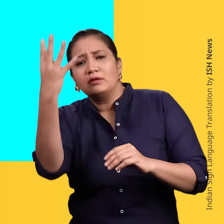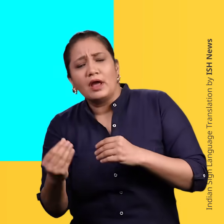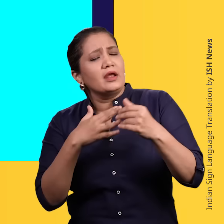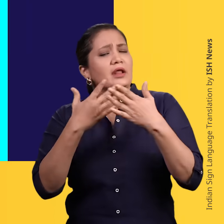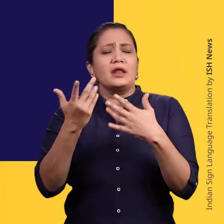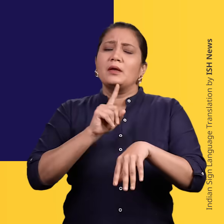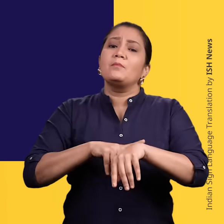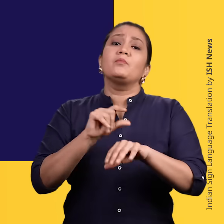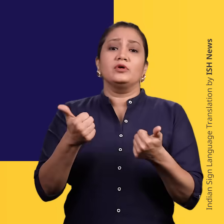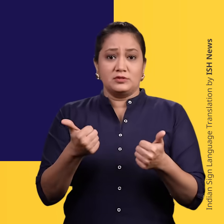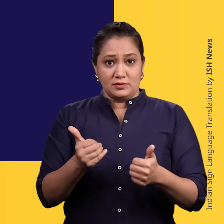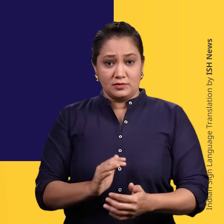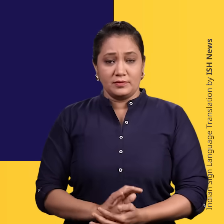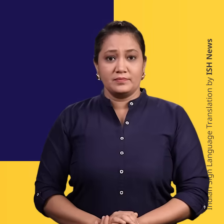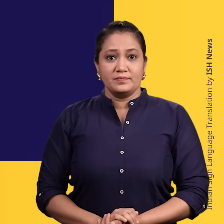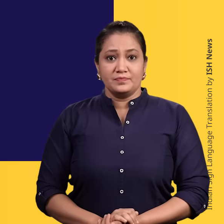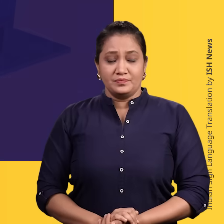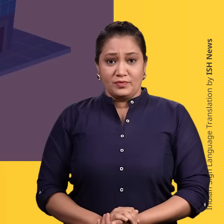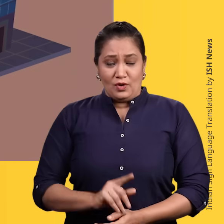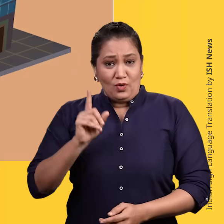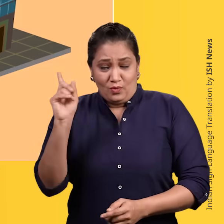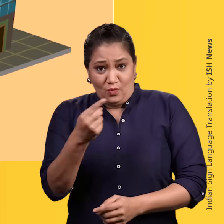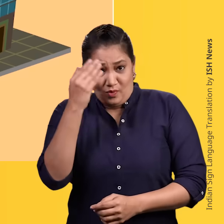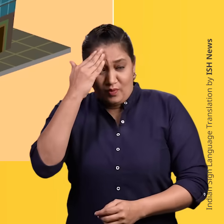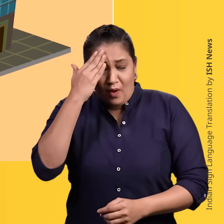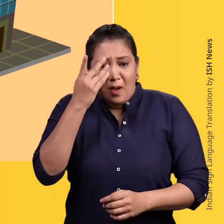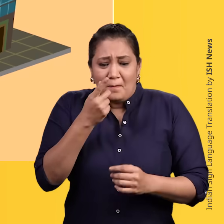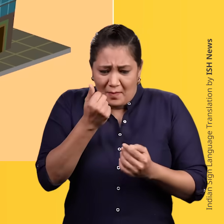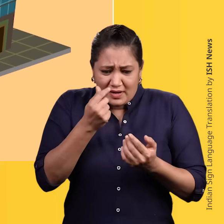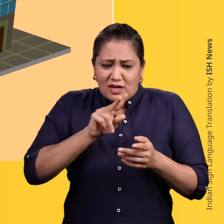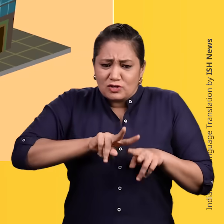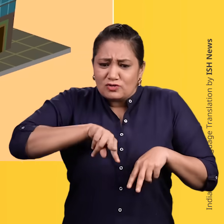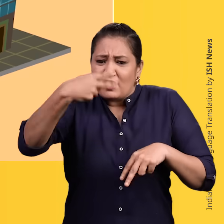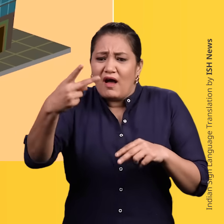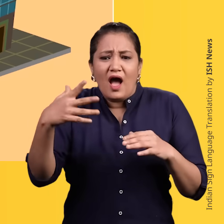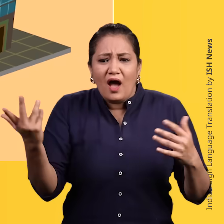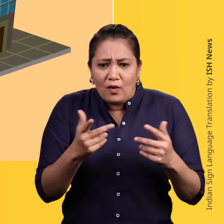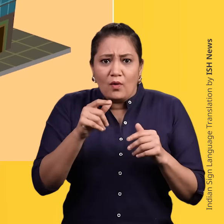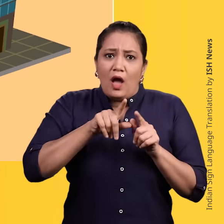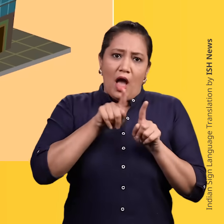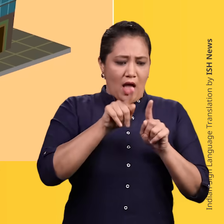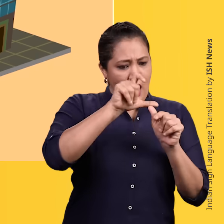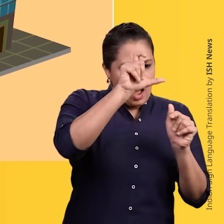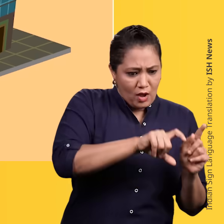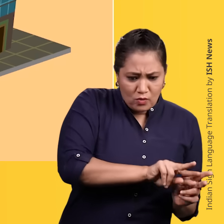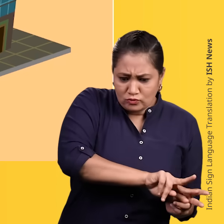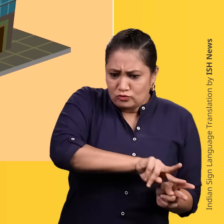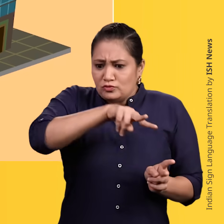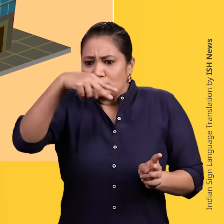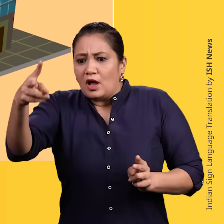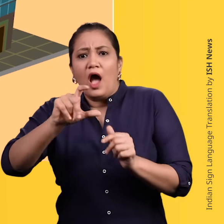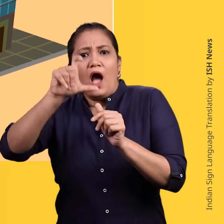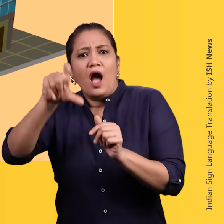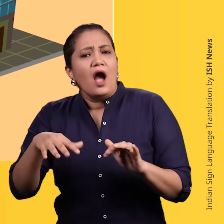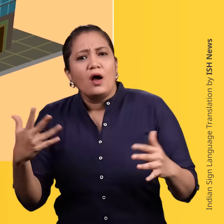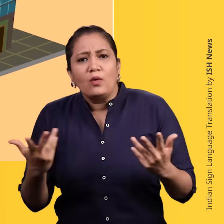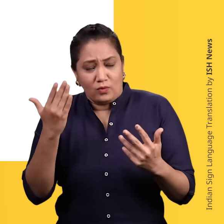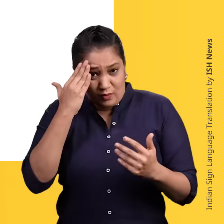time of the day or night. Do you know how the money gets transferred from one bank account to